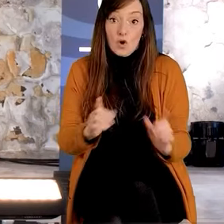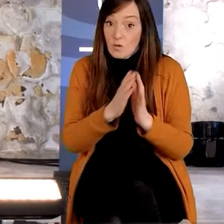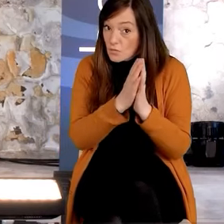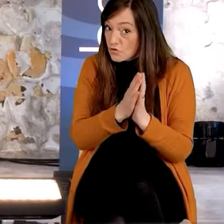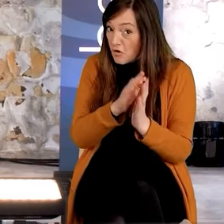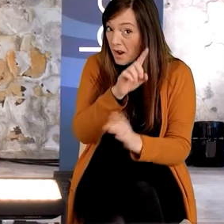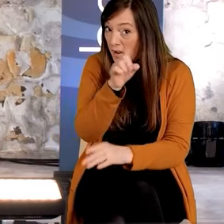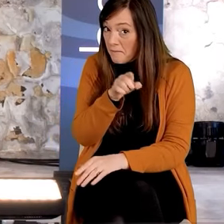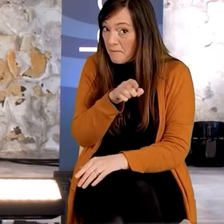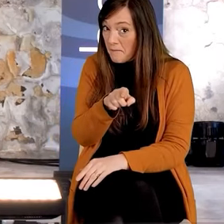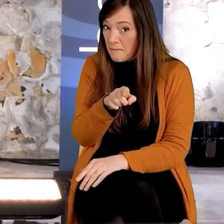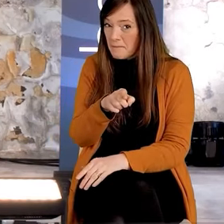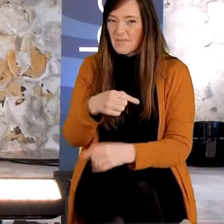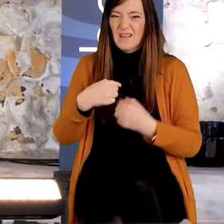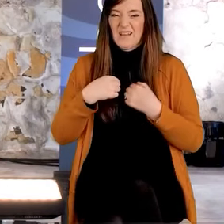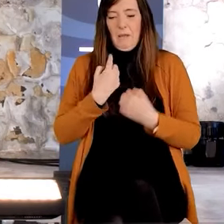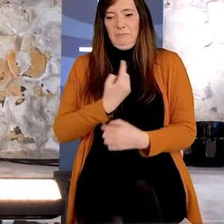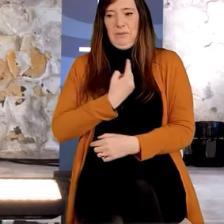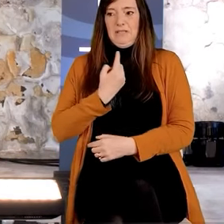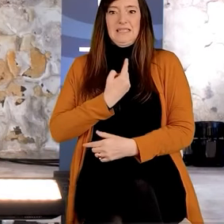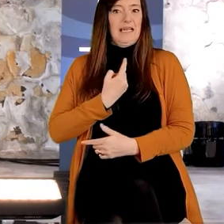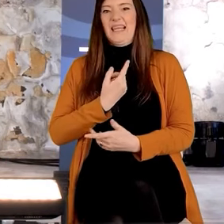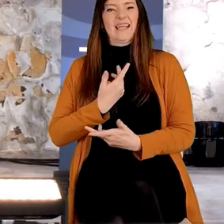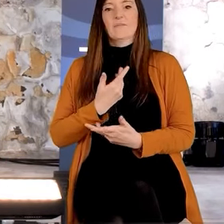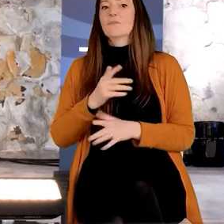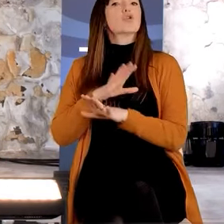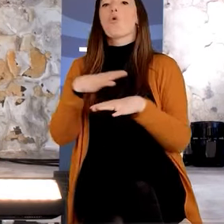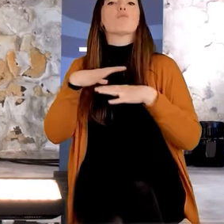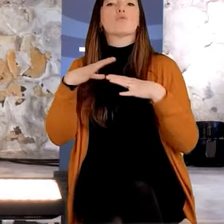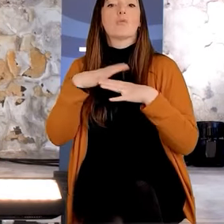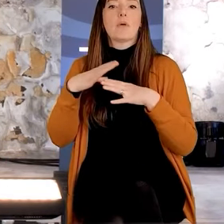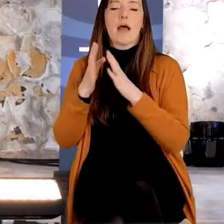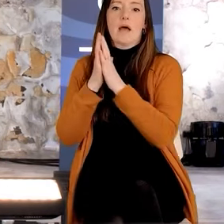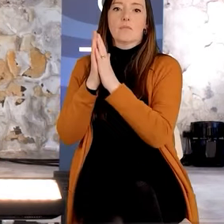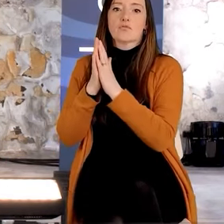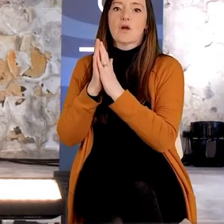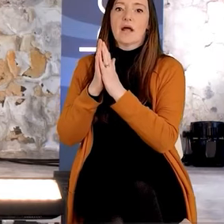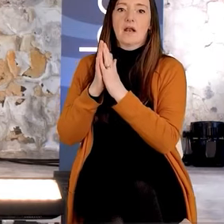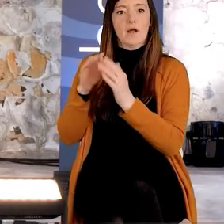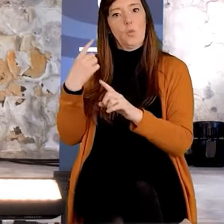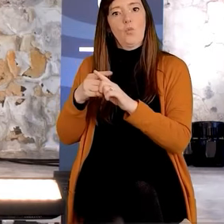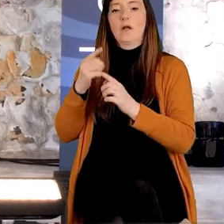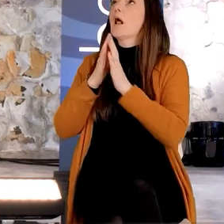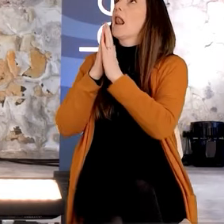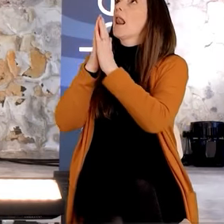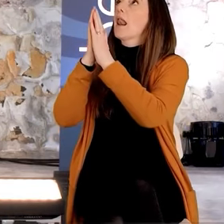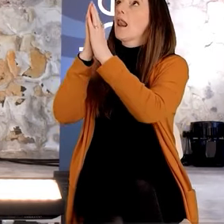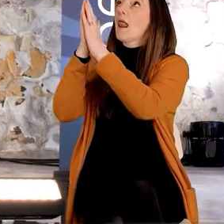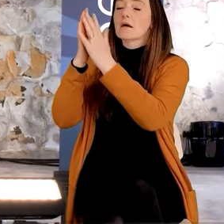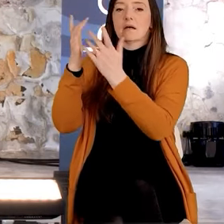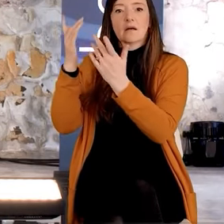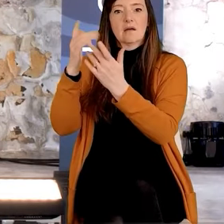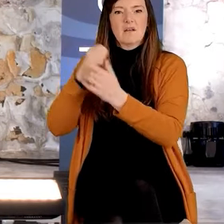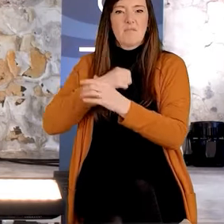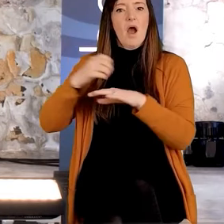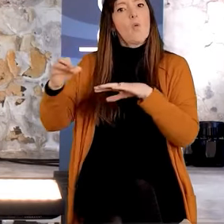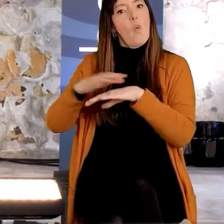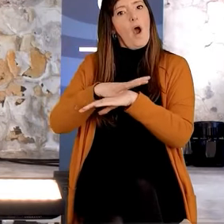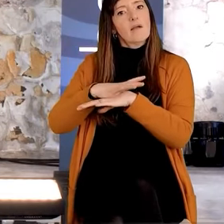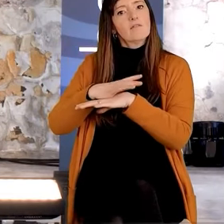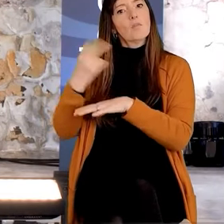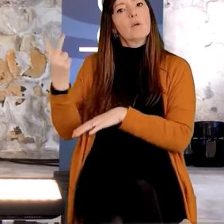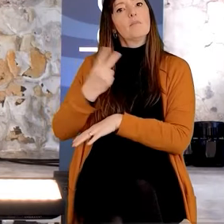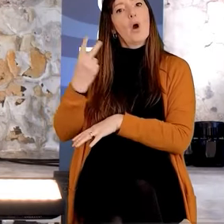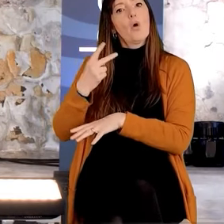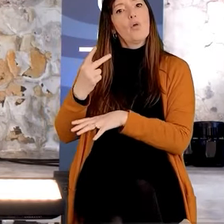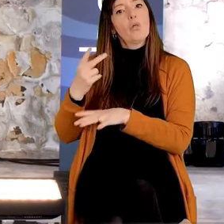know that in my case, it would be more like, I don't really prepare my prayers. I rush into a few prayers. My wife and I pray together,